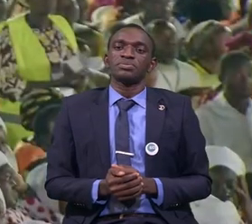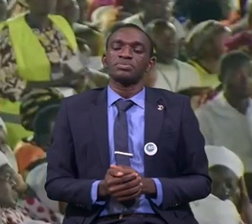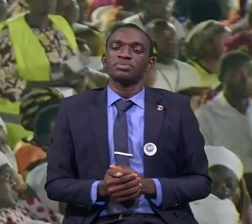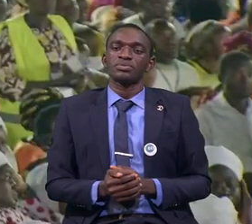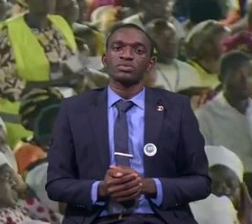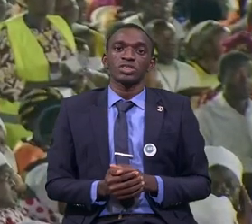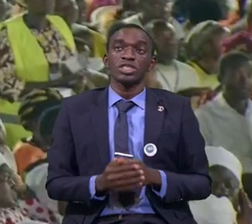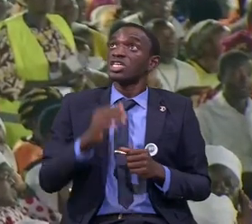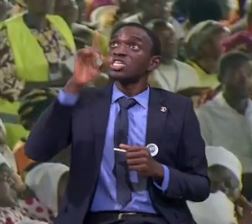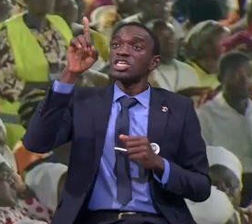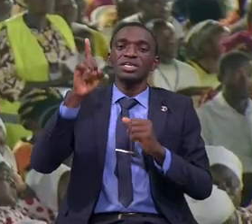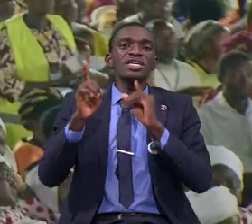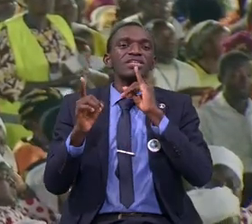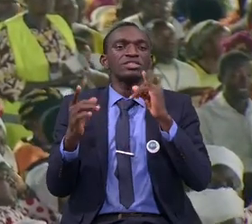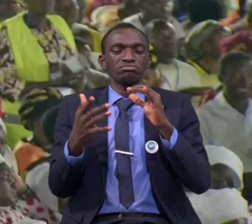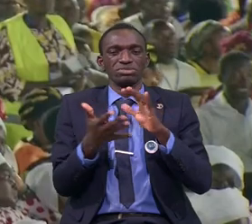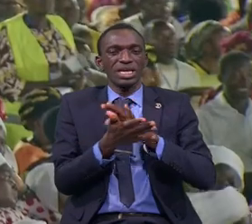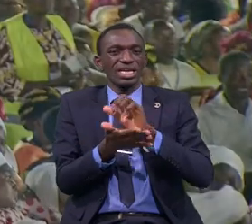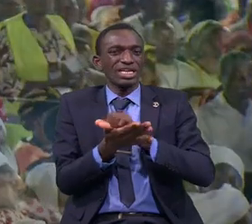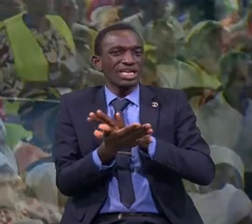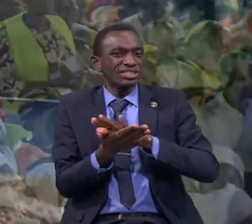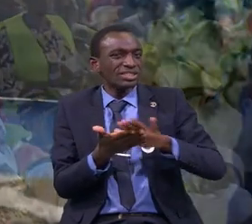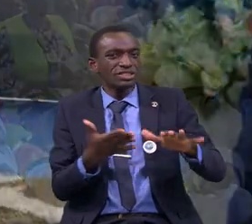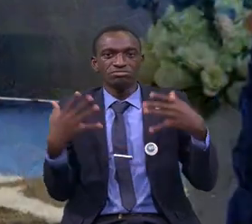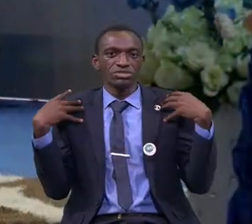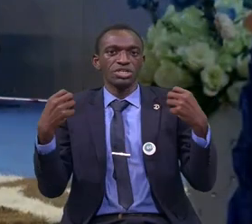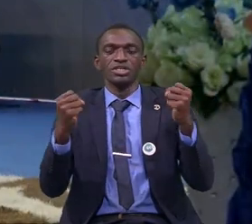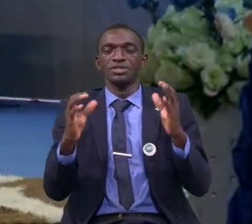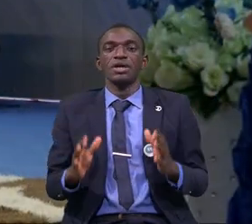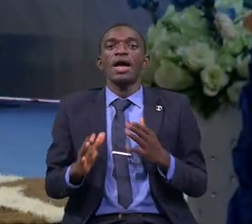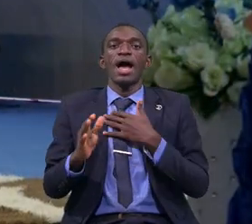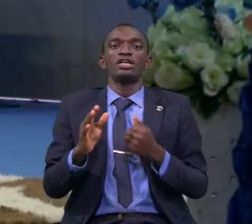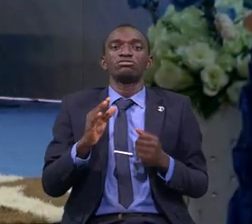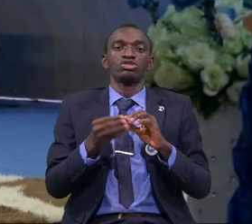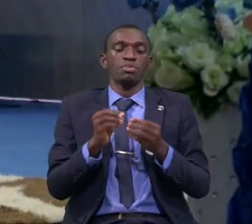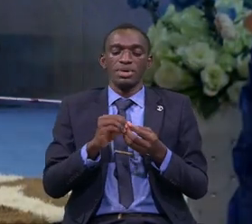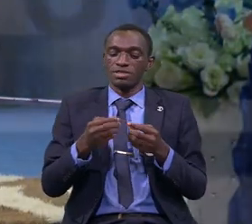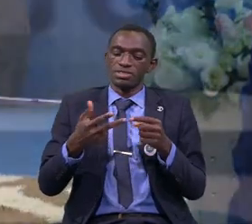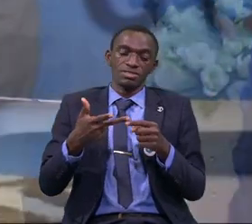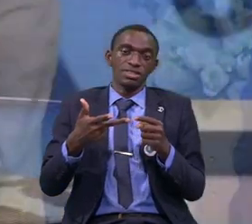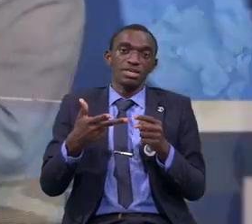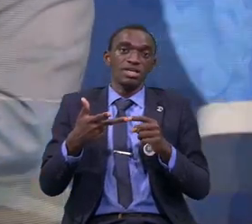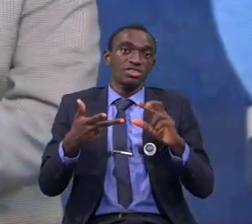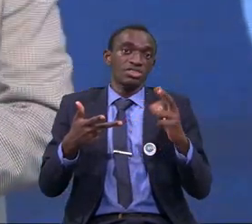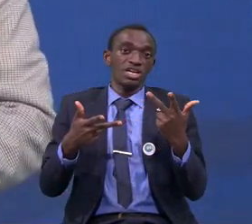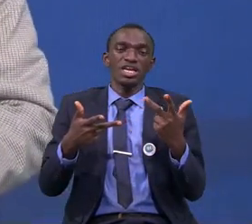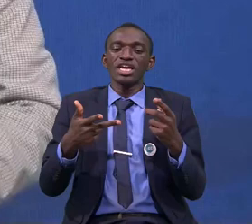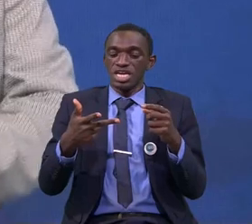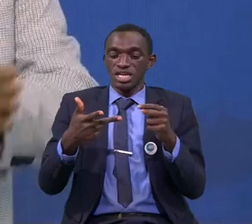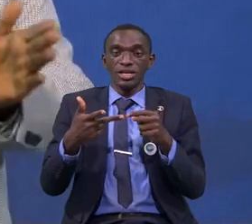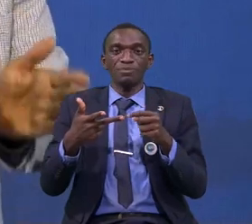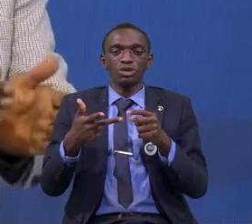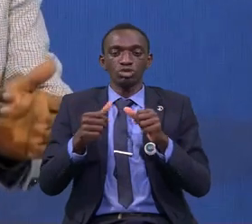It's a cleansing cure. Number three is the commendable